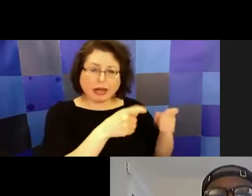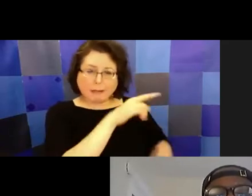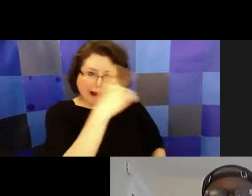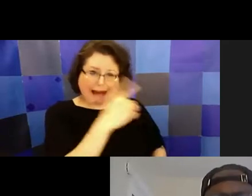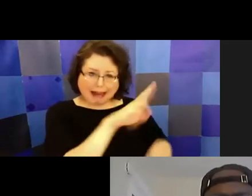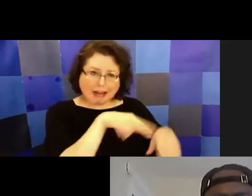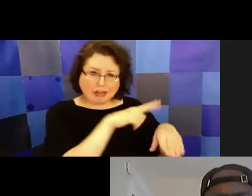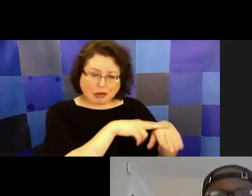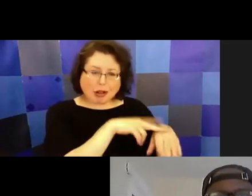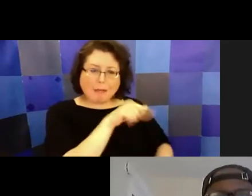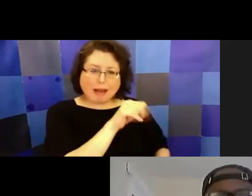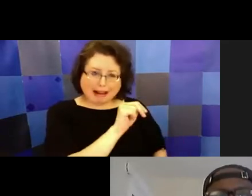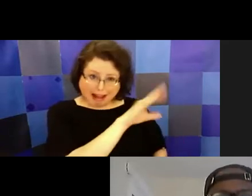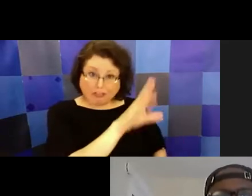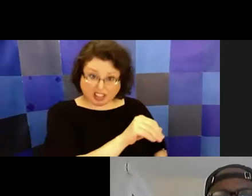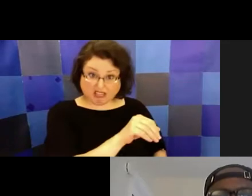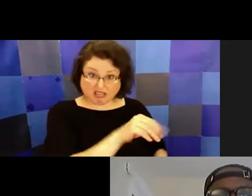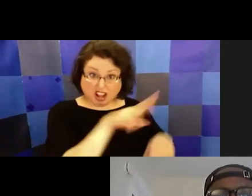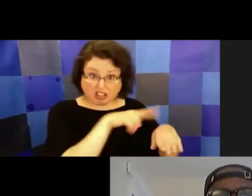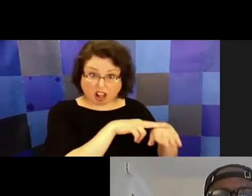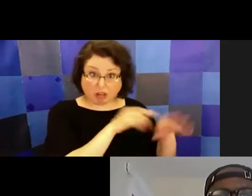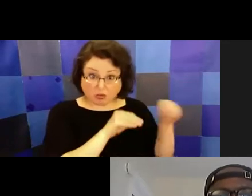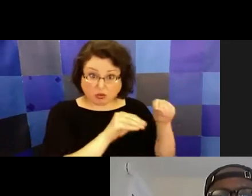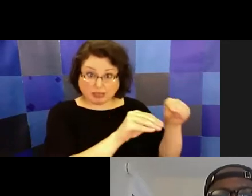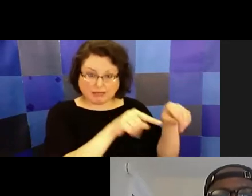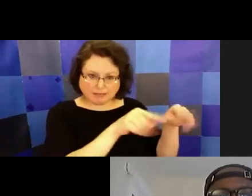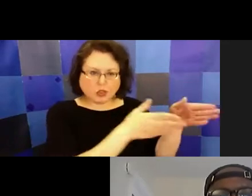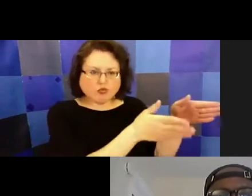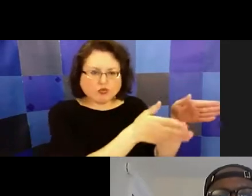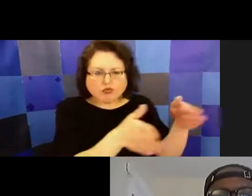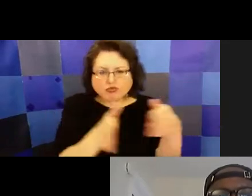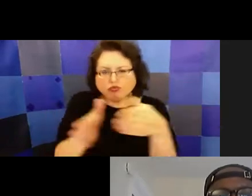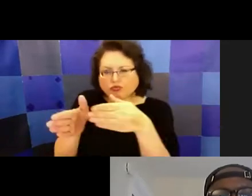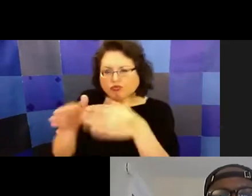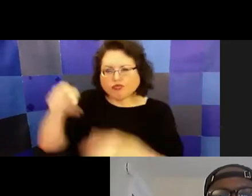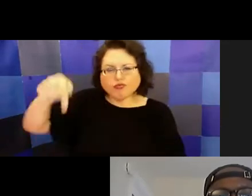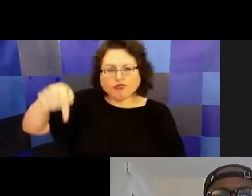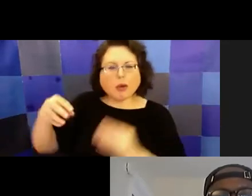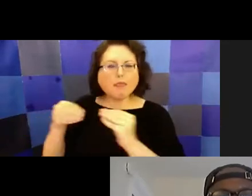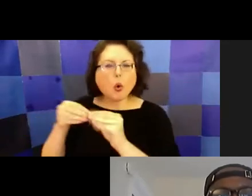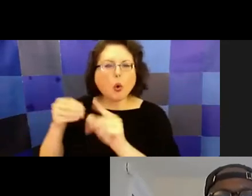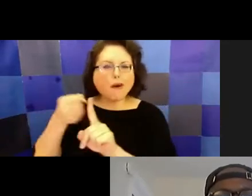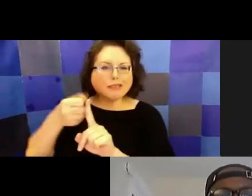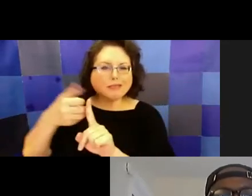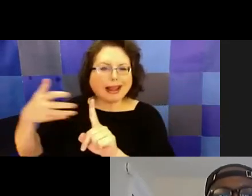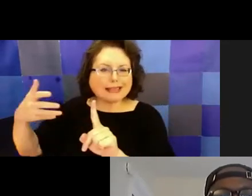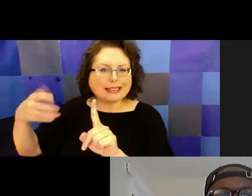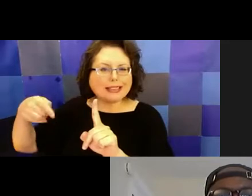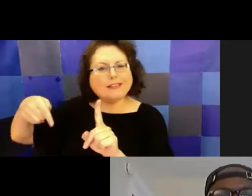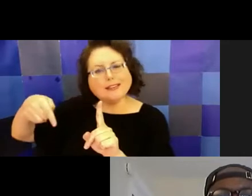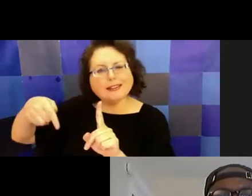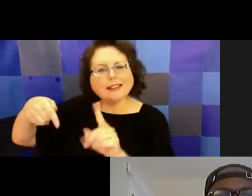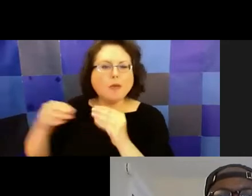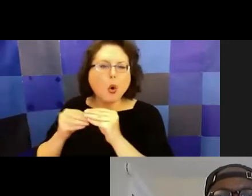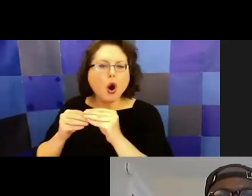Pan-African nationalism, as they said, to more sort of expansive and